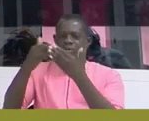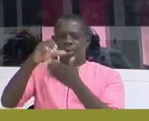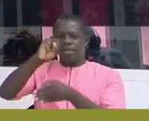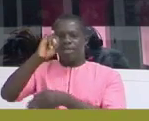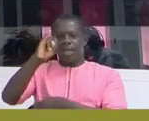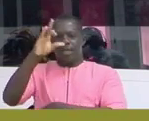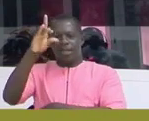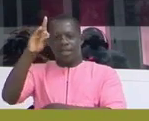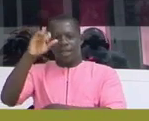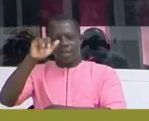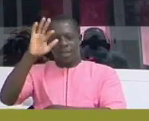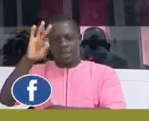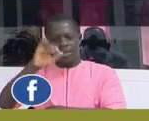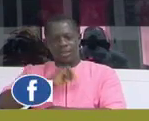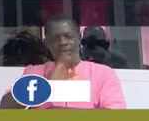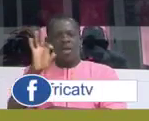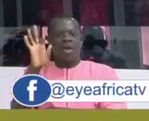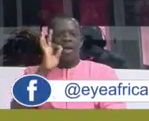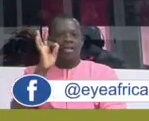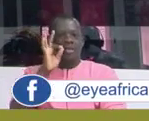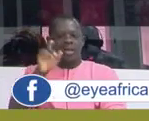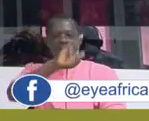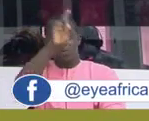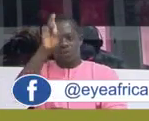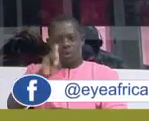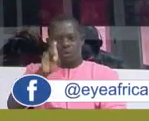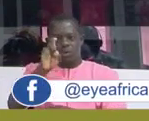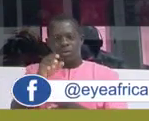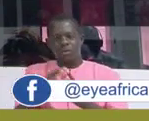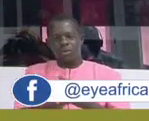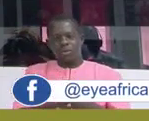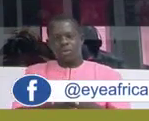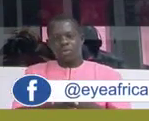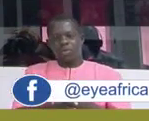at I said to see that see that and he